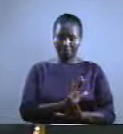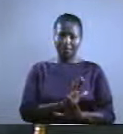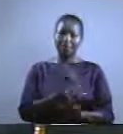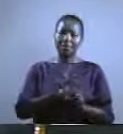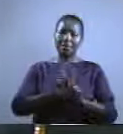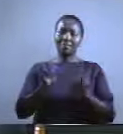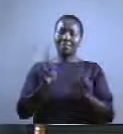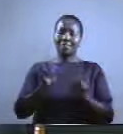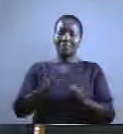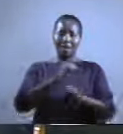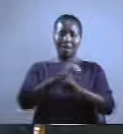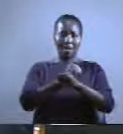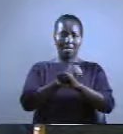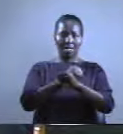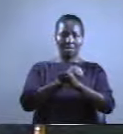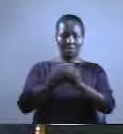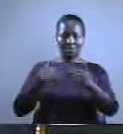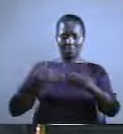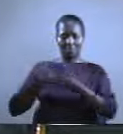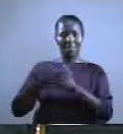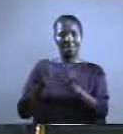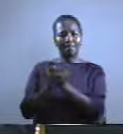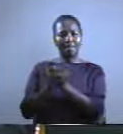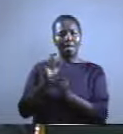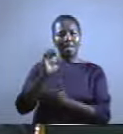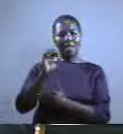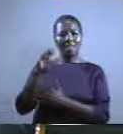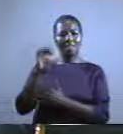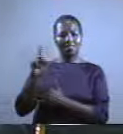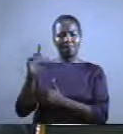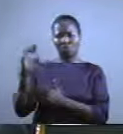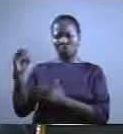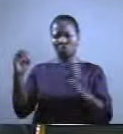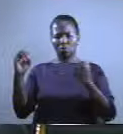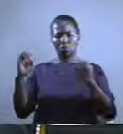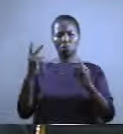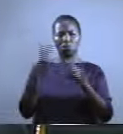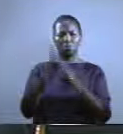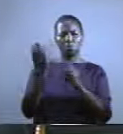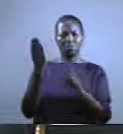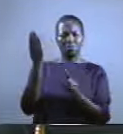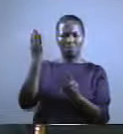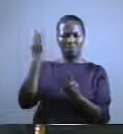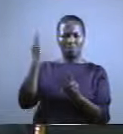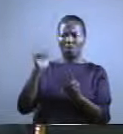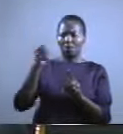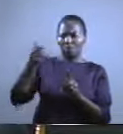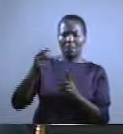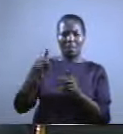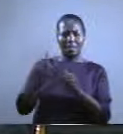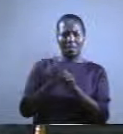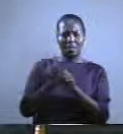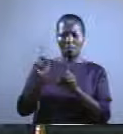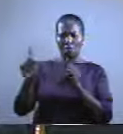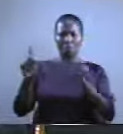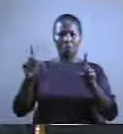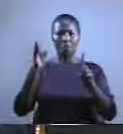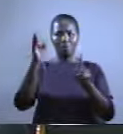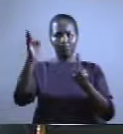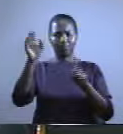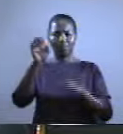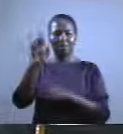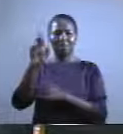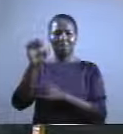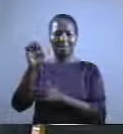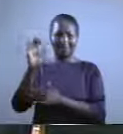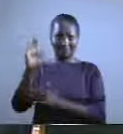Although Orlando Pirates held aspirants to a goalless draw at the Orlando Stadium 2 weeks earlier and followed this up with a 1-1 draw against aspirants